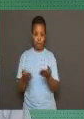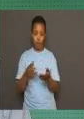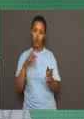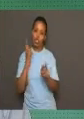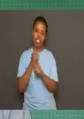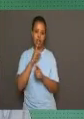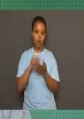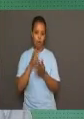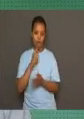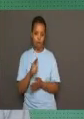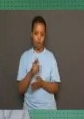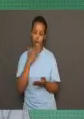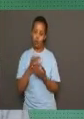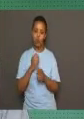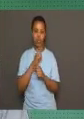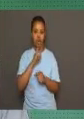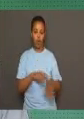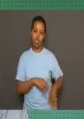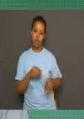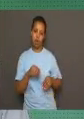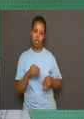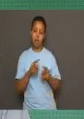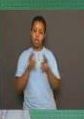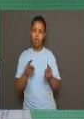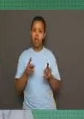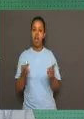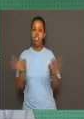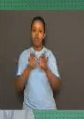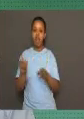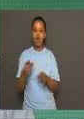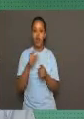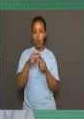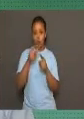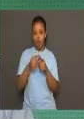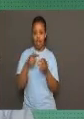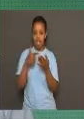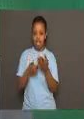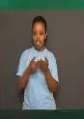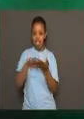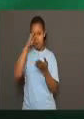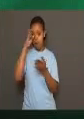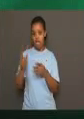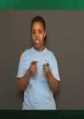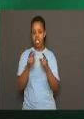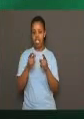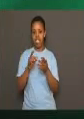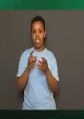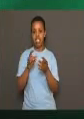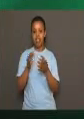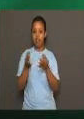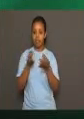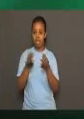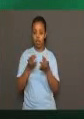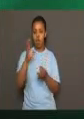students. An important term that describes insight learning is epiphany.